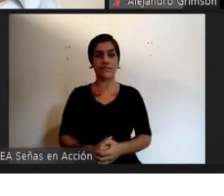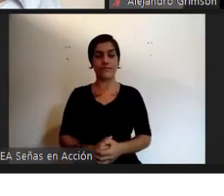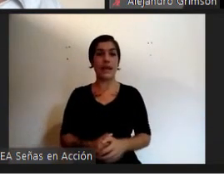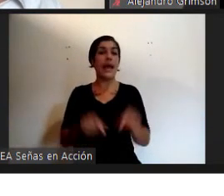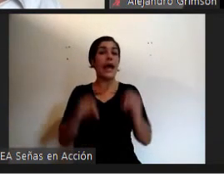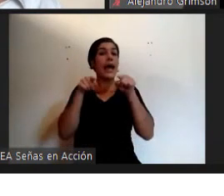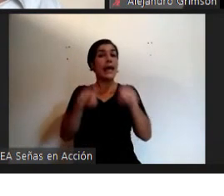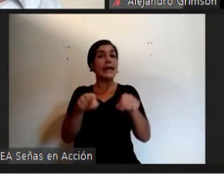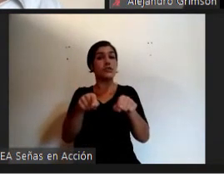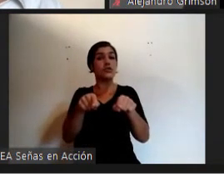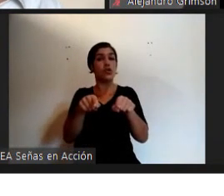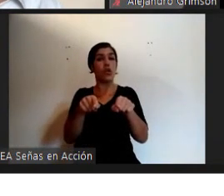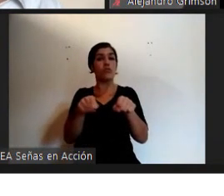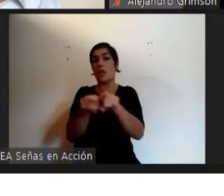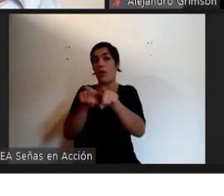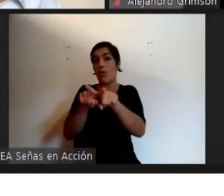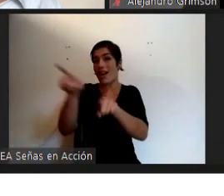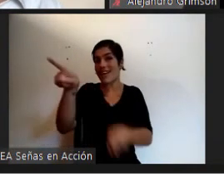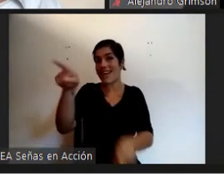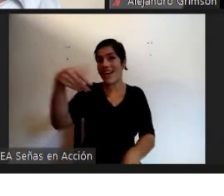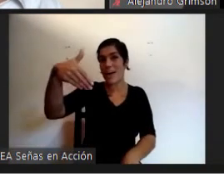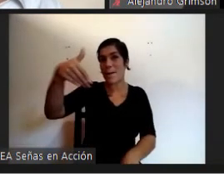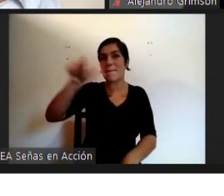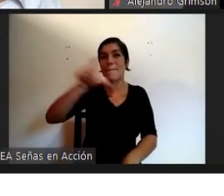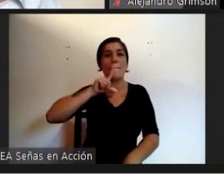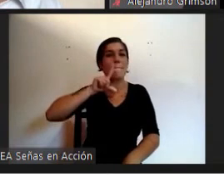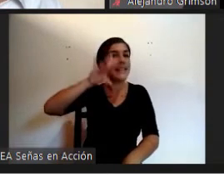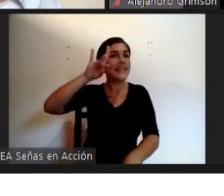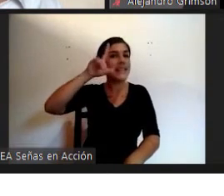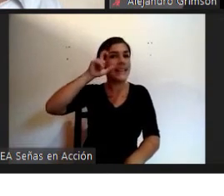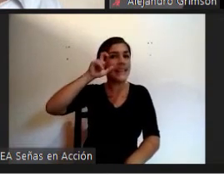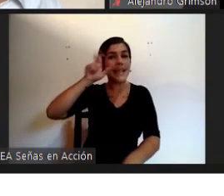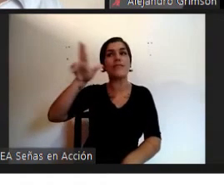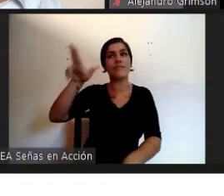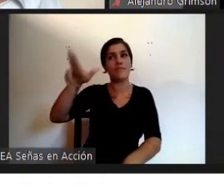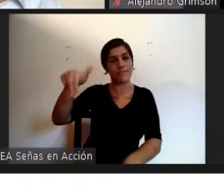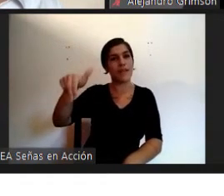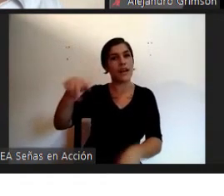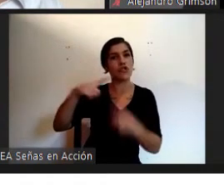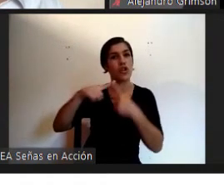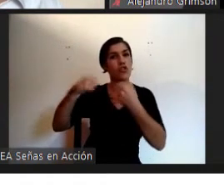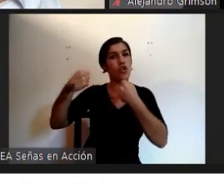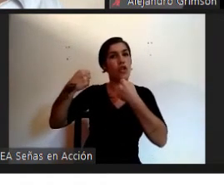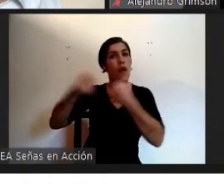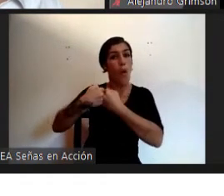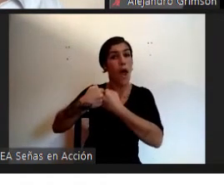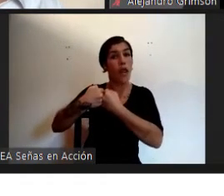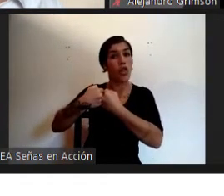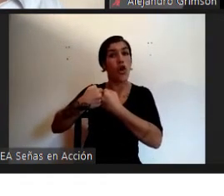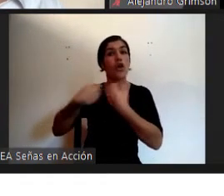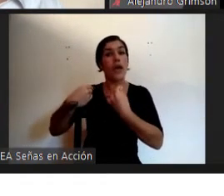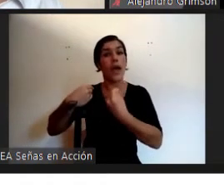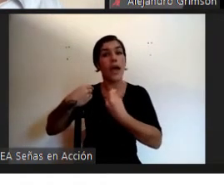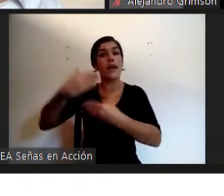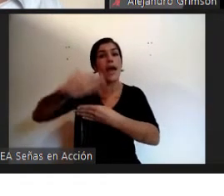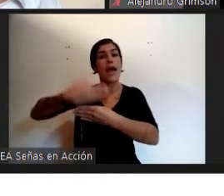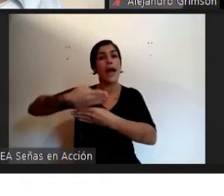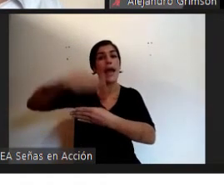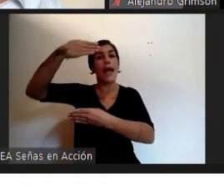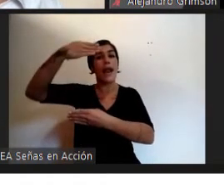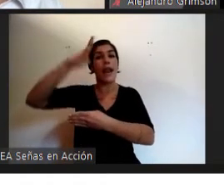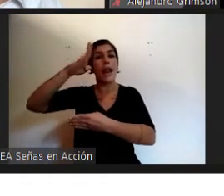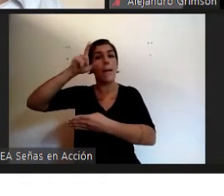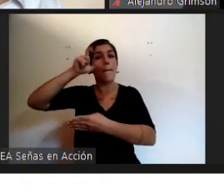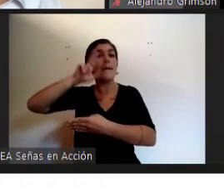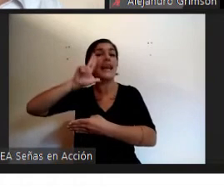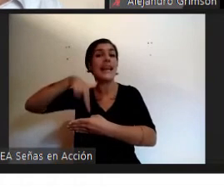Matilda said, that the fall of the Berlin Wall did not create